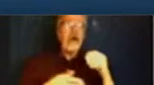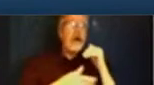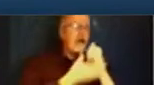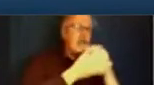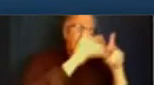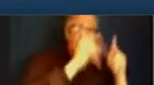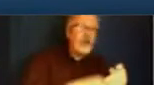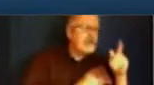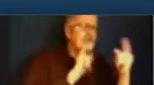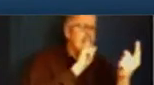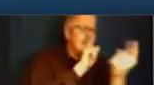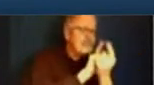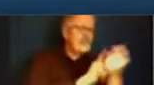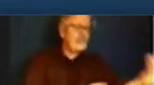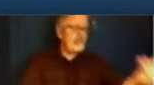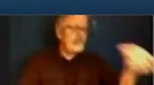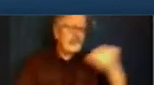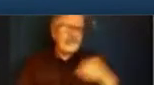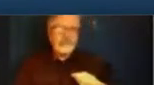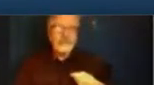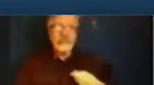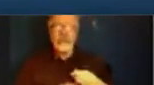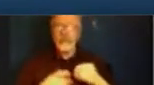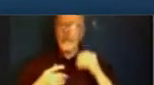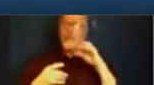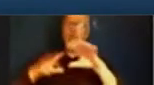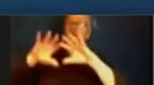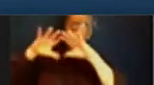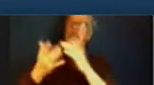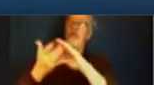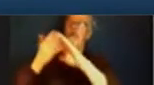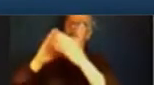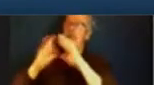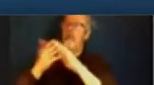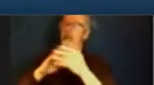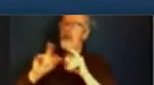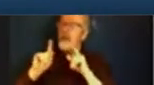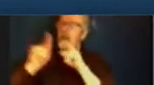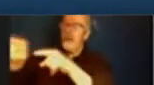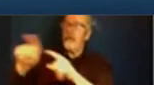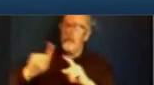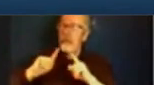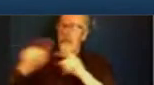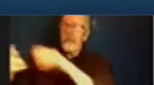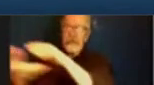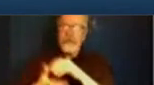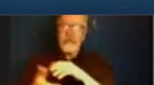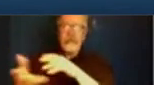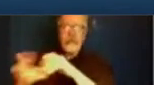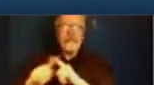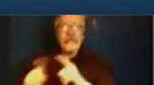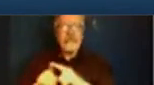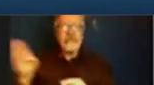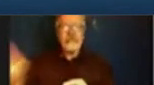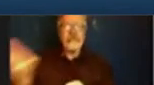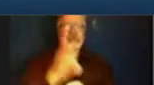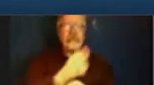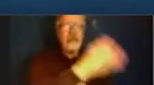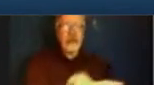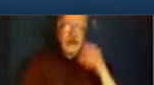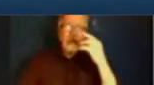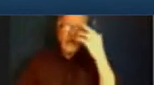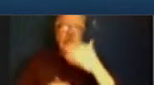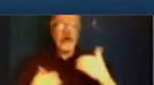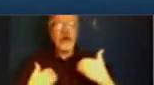connection with a provider who can help them, encourage them to get the test. That's why we had 3.5 million for the portal and 1 million for